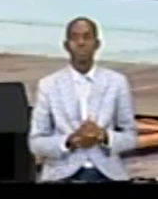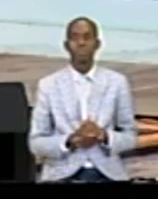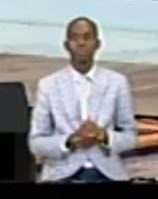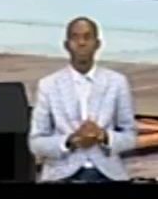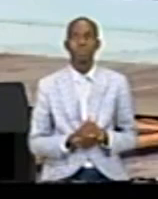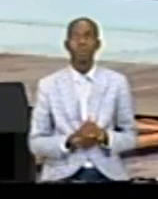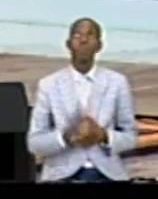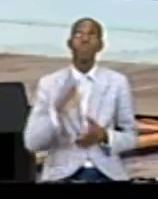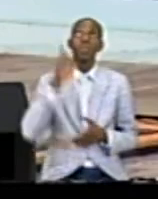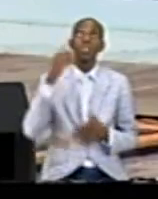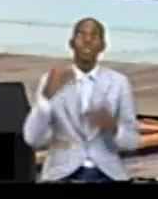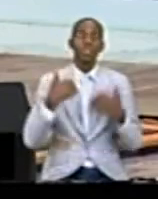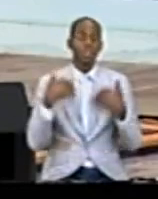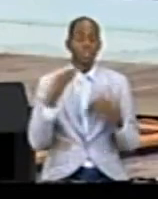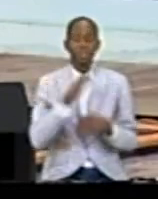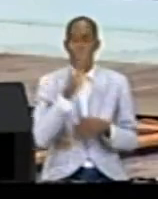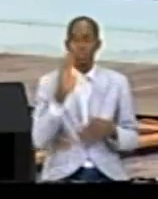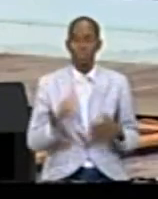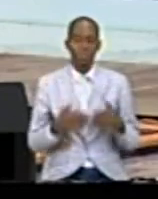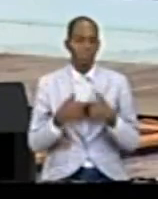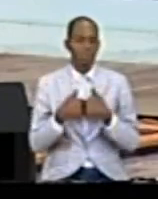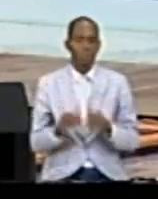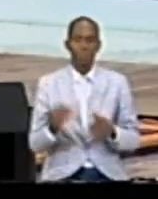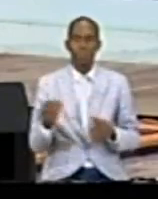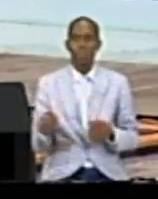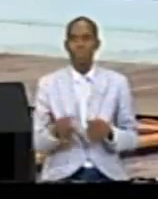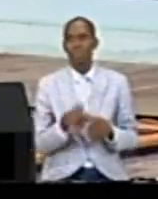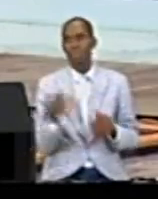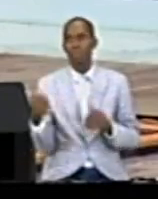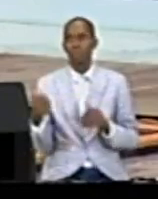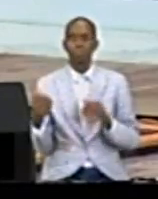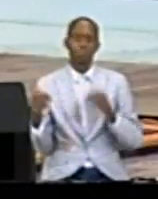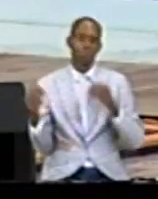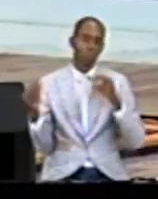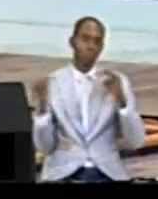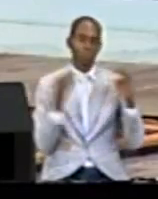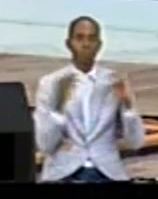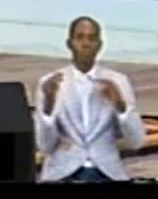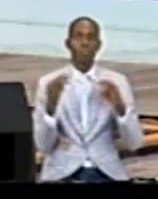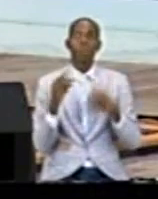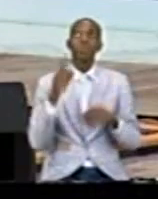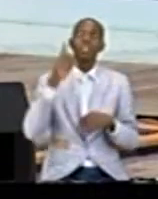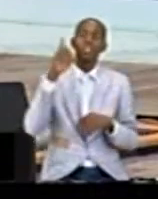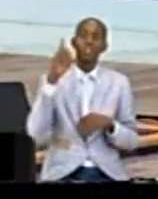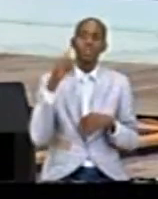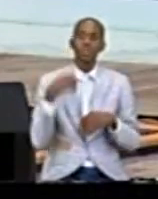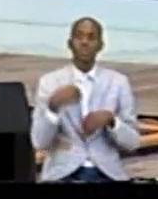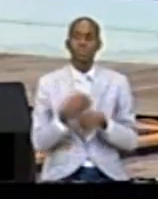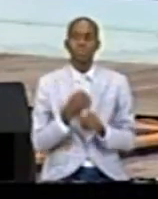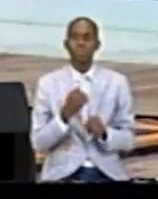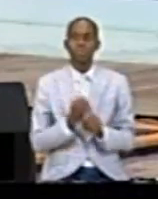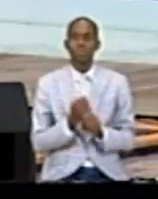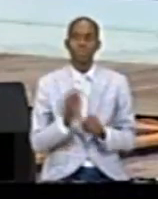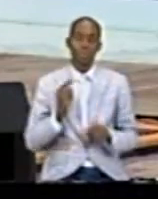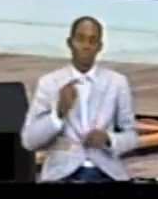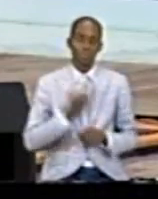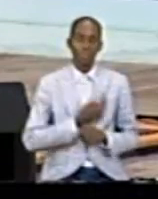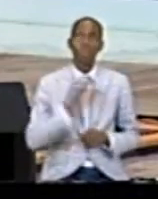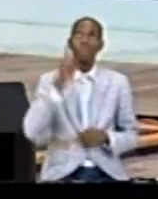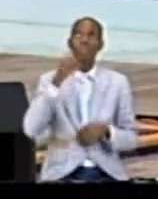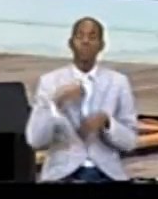He has never lost any battle. He makes us. He makes